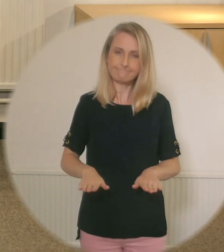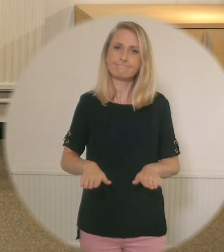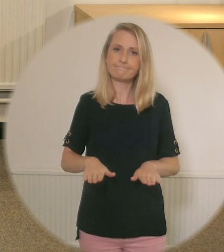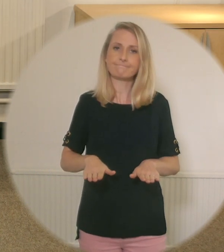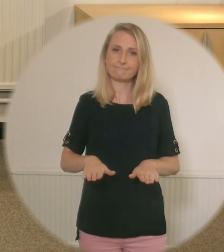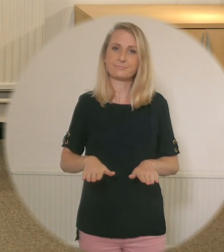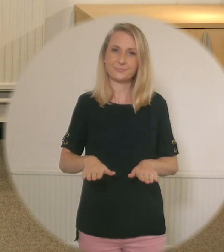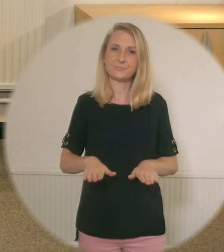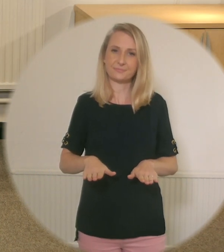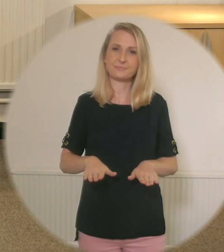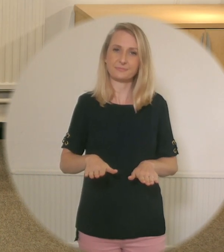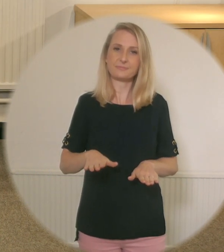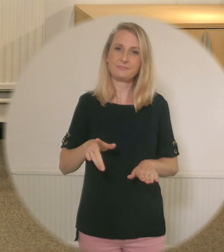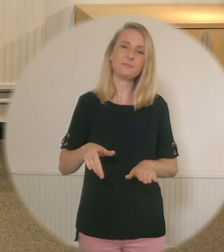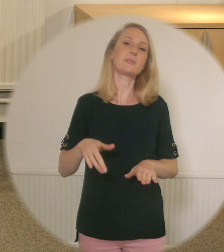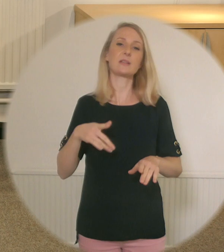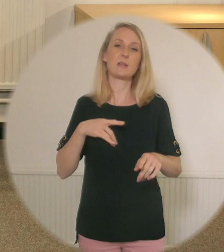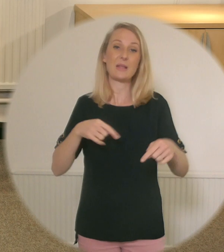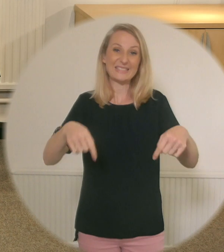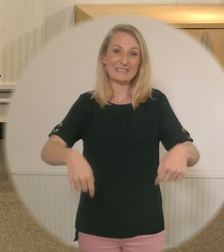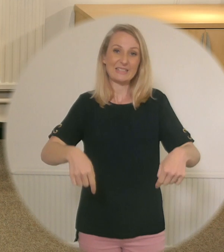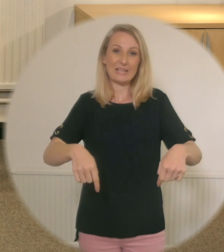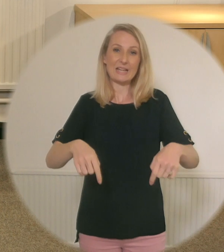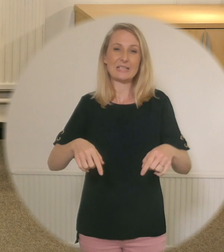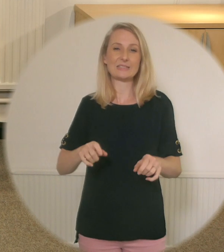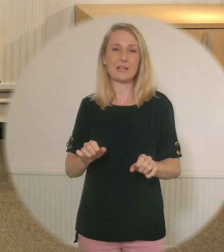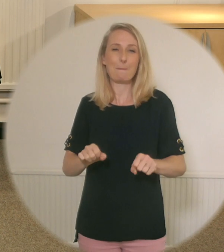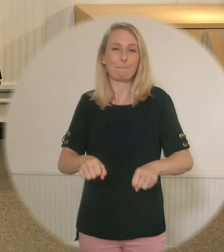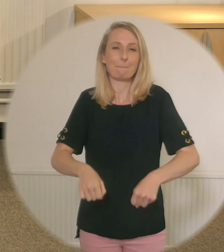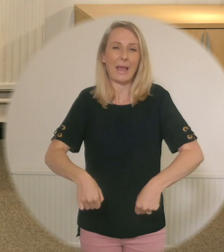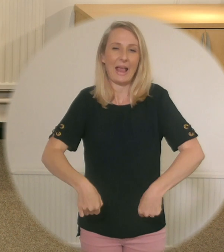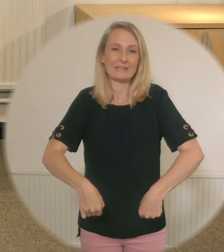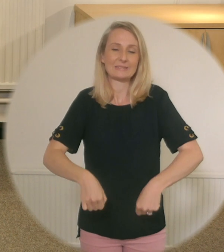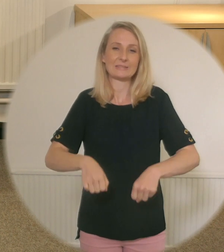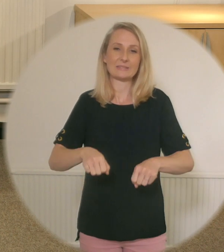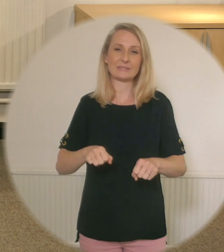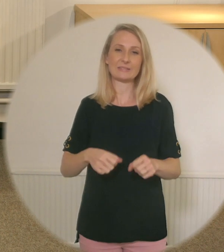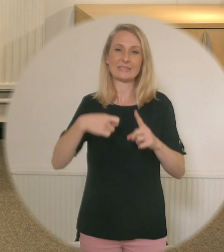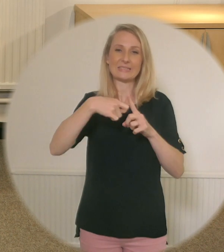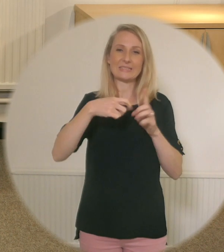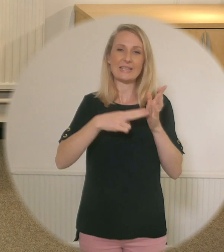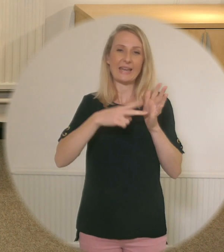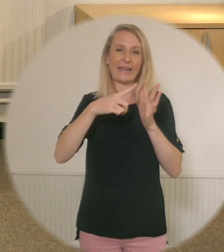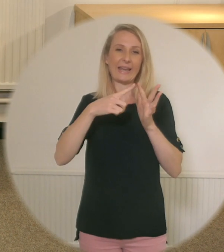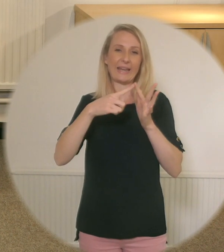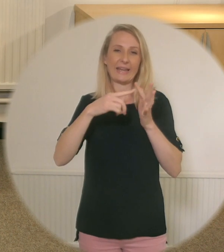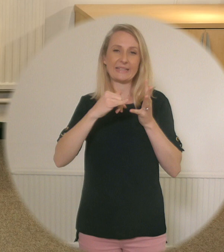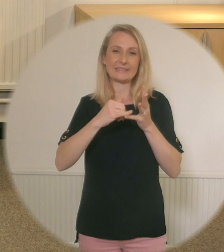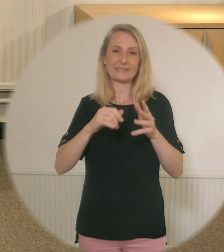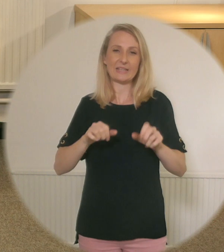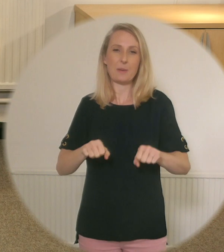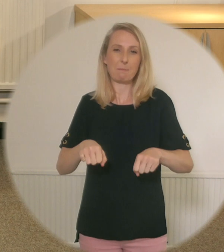And I'm going to simply bend my knees, keeping my body upright. So I'm bending the knees down, feeling